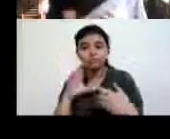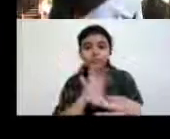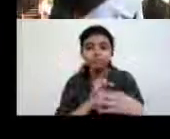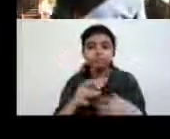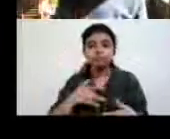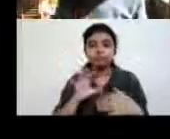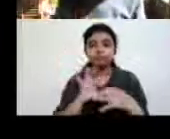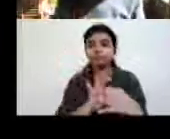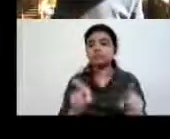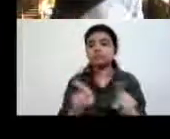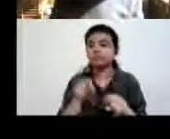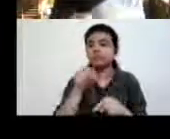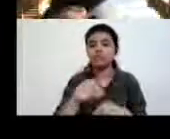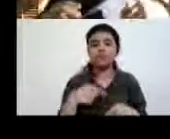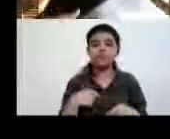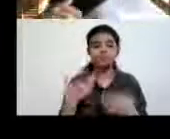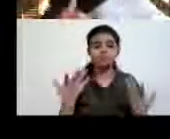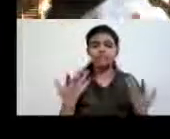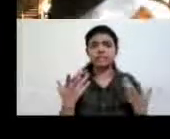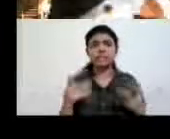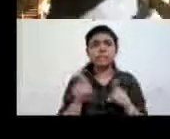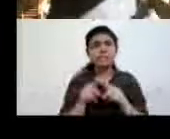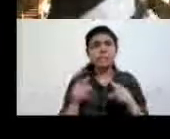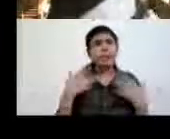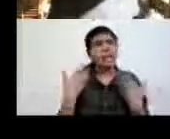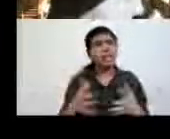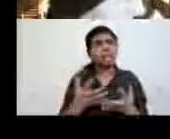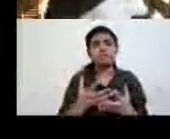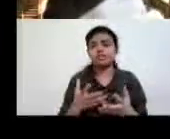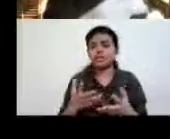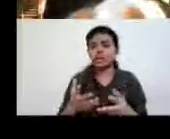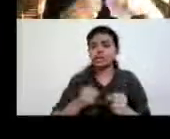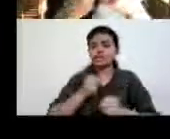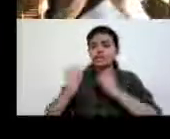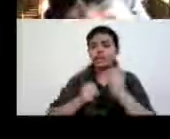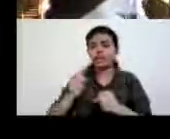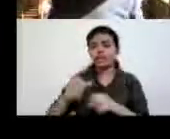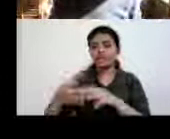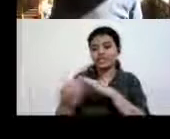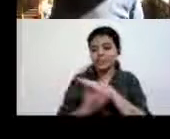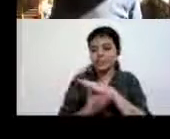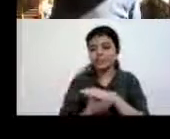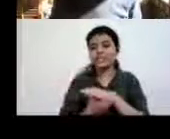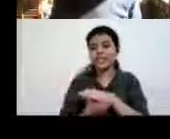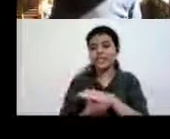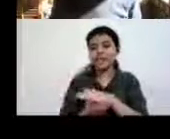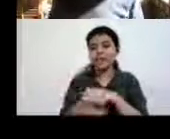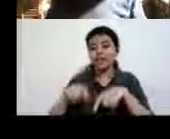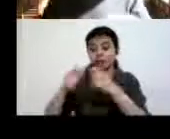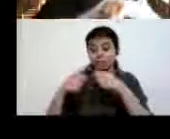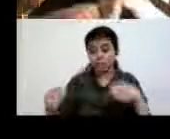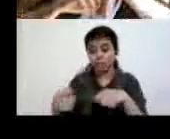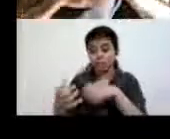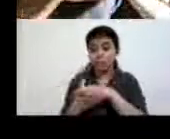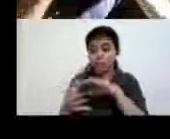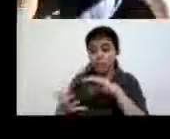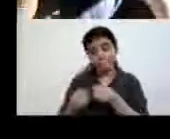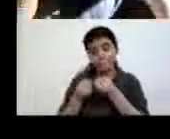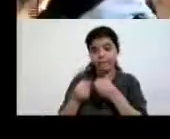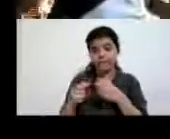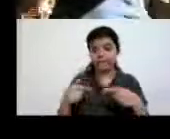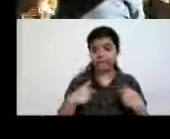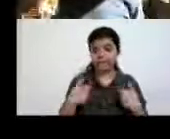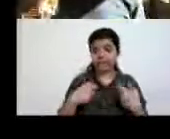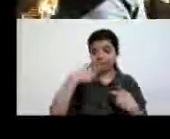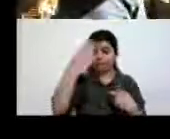becoming aware of the fact that if I'm buying some sports shoes, me as a person, I can't do it without, like